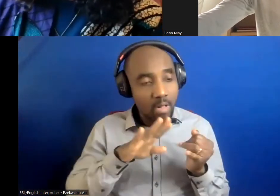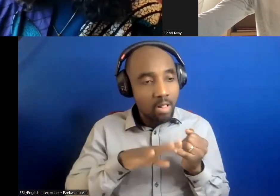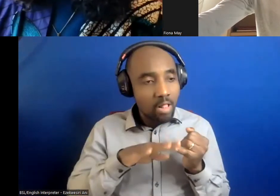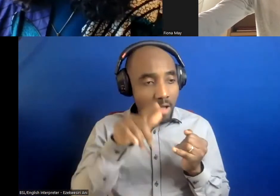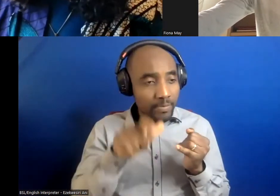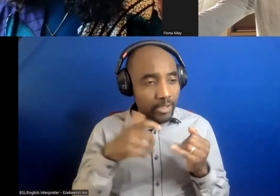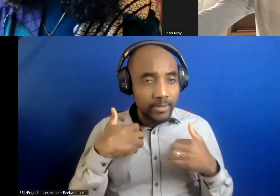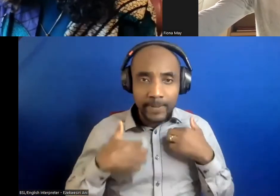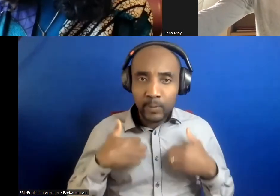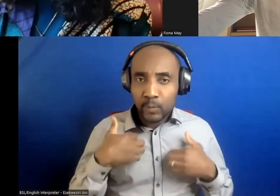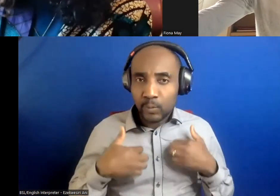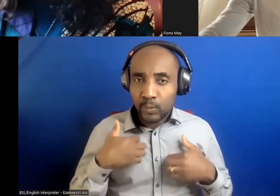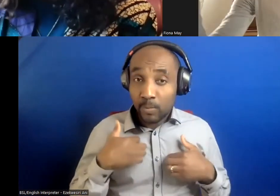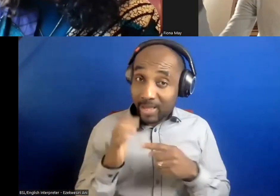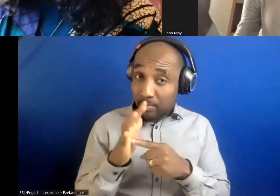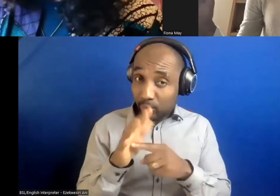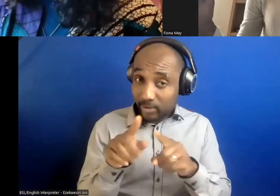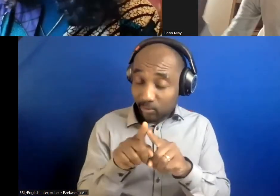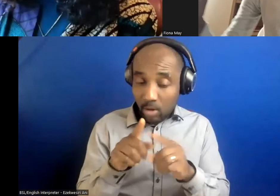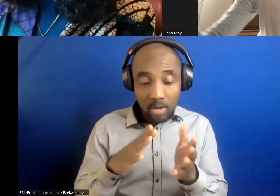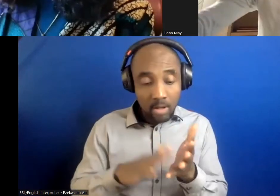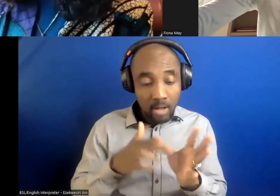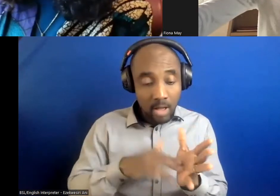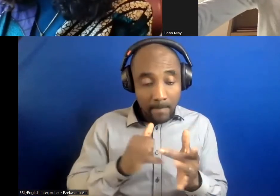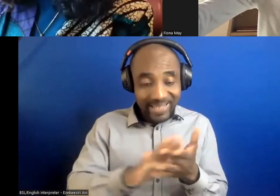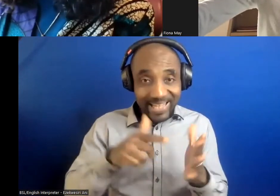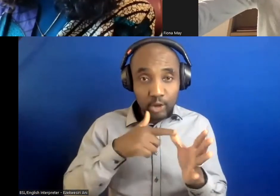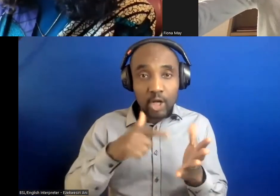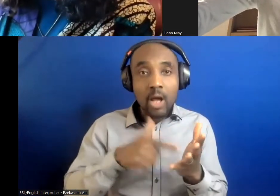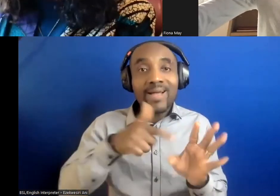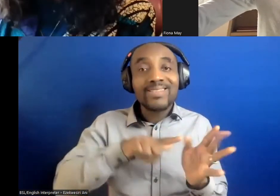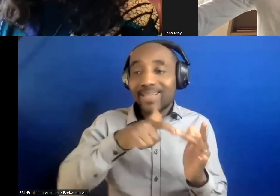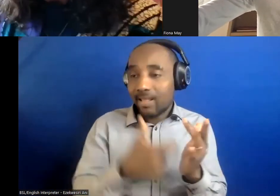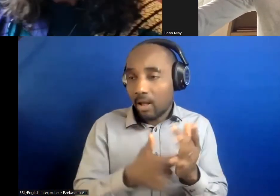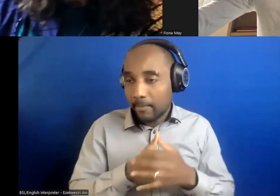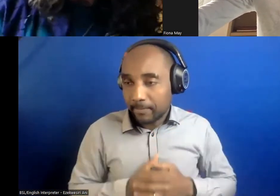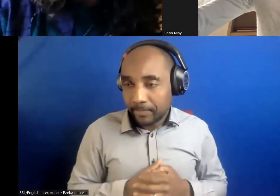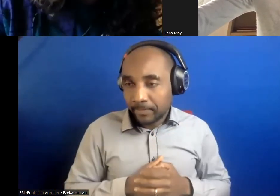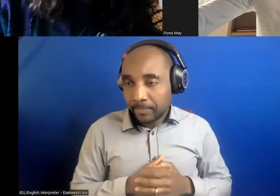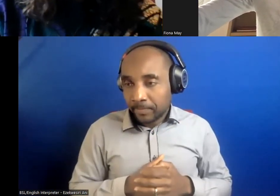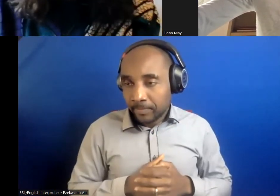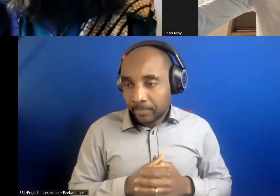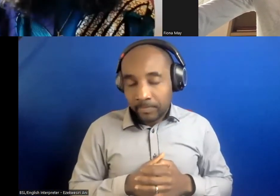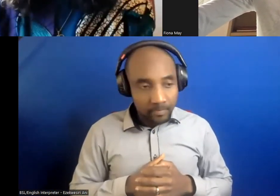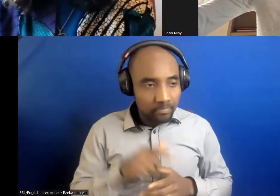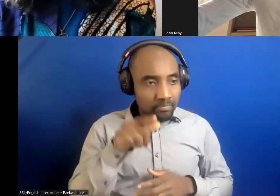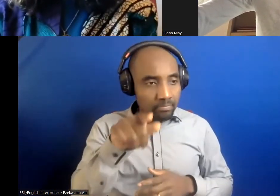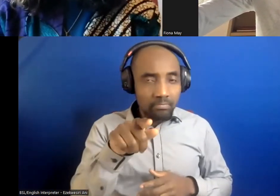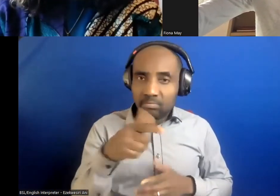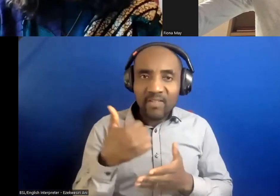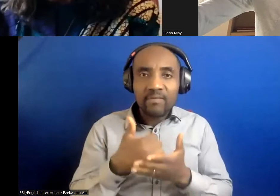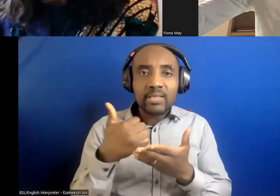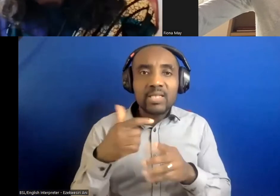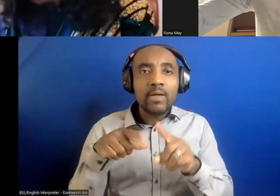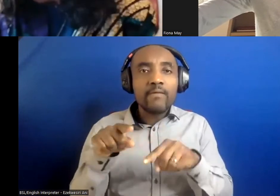excited to talk to Manisha Taylor today. Manisha is an incredible, outstanding football coach. She